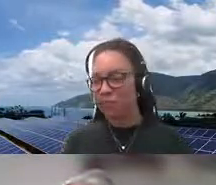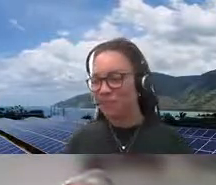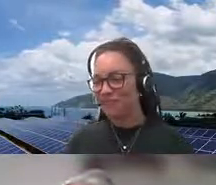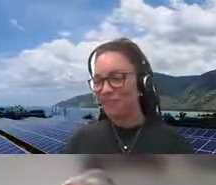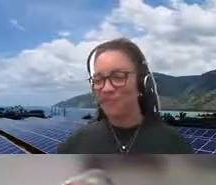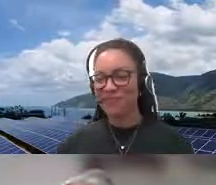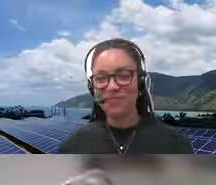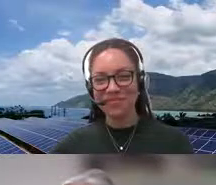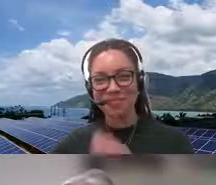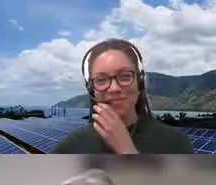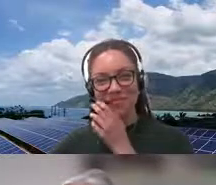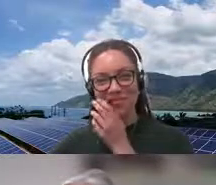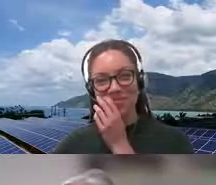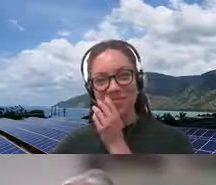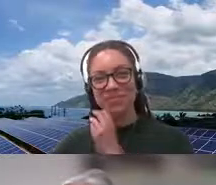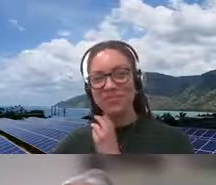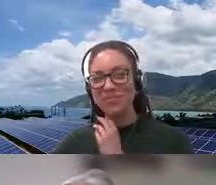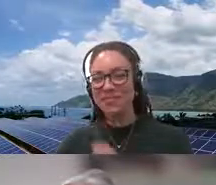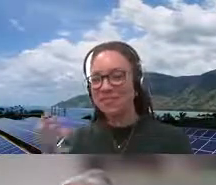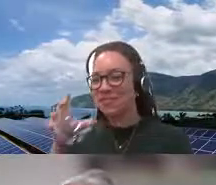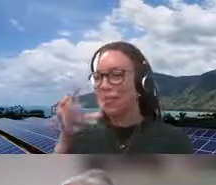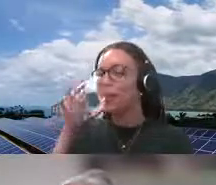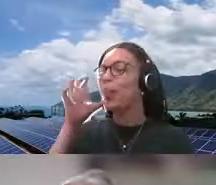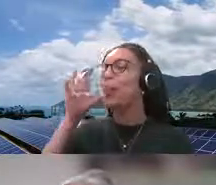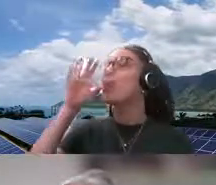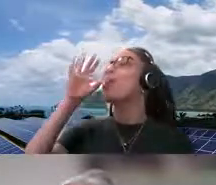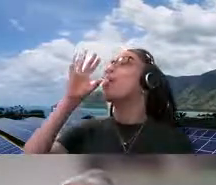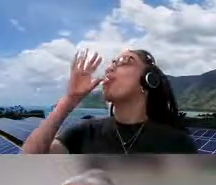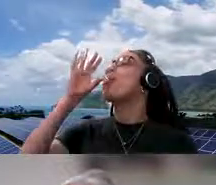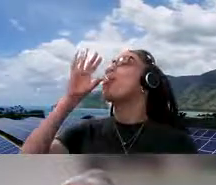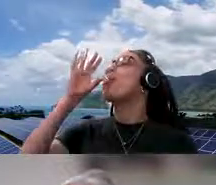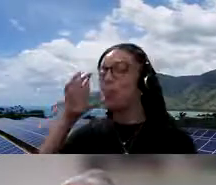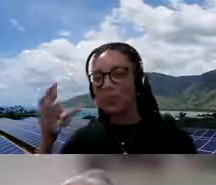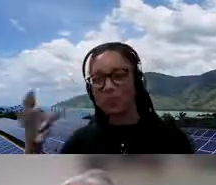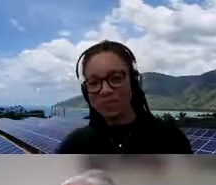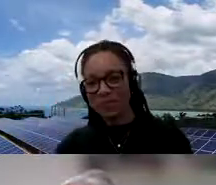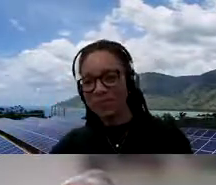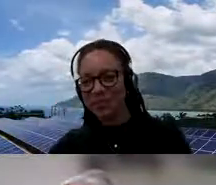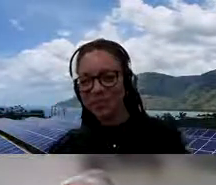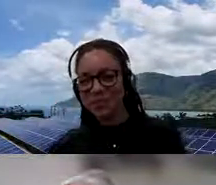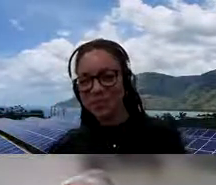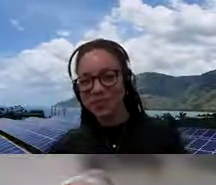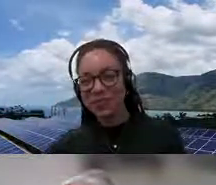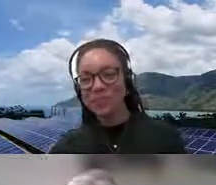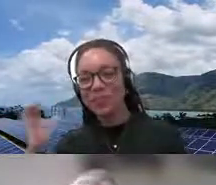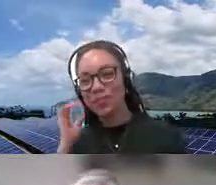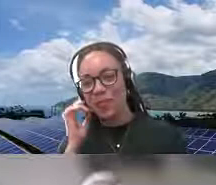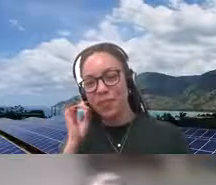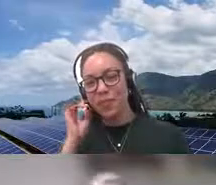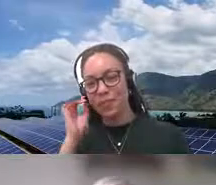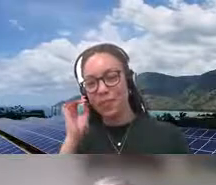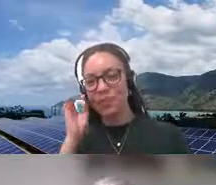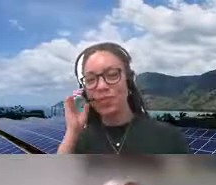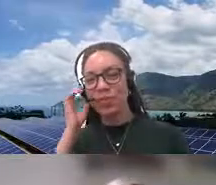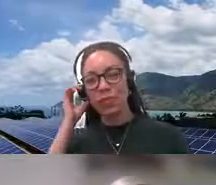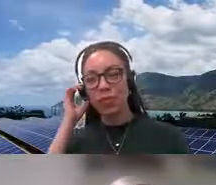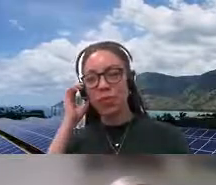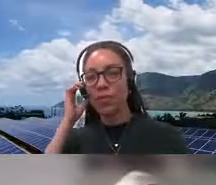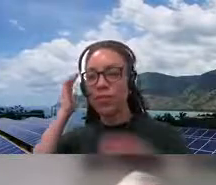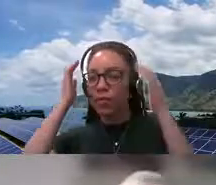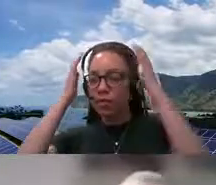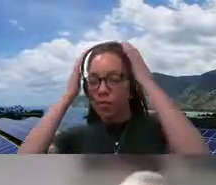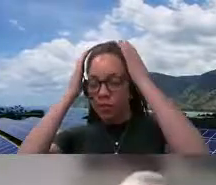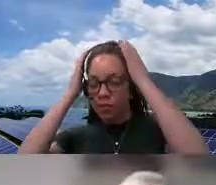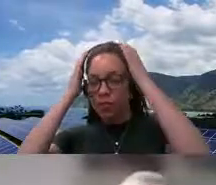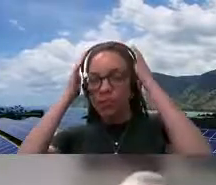energy sector. I used to be an energy lawyer back in the day, so I am horrifically familiar with just how complex and overwhelming it can all be to try and navigate